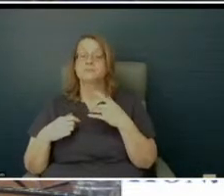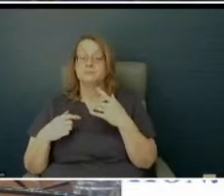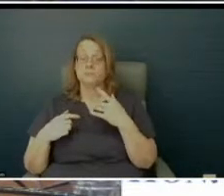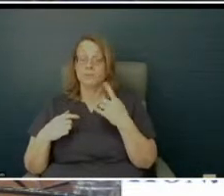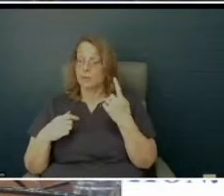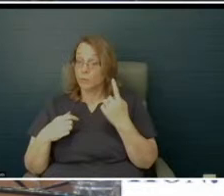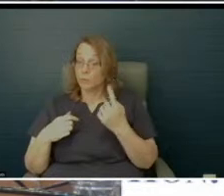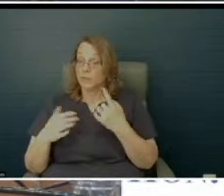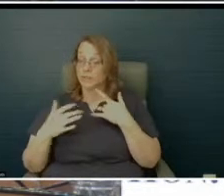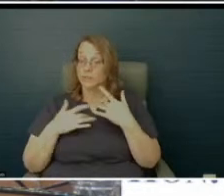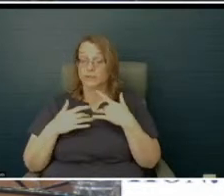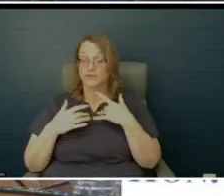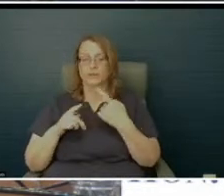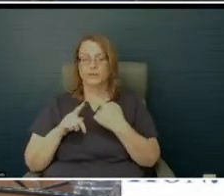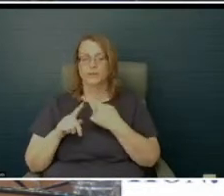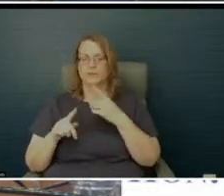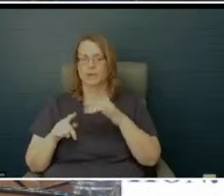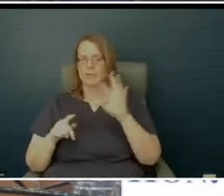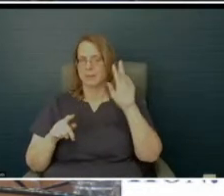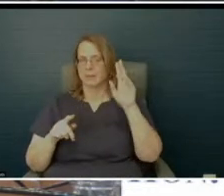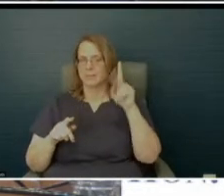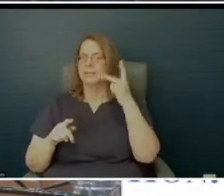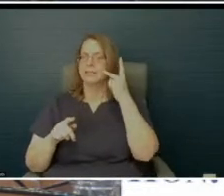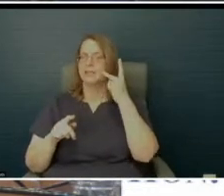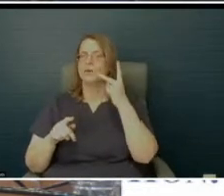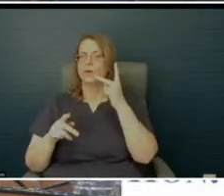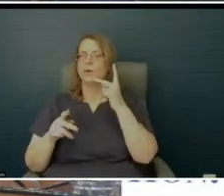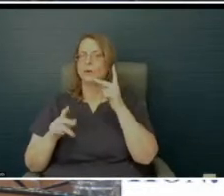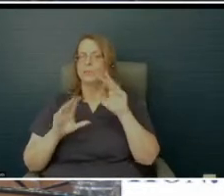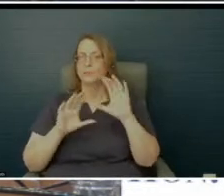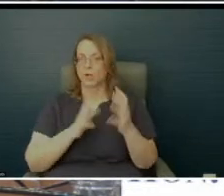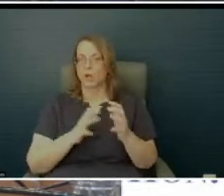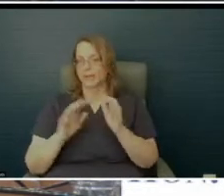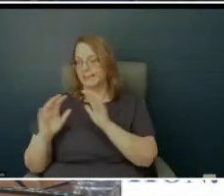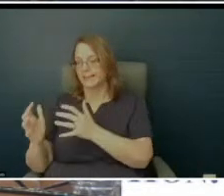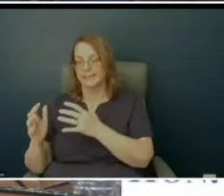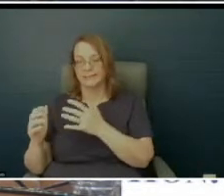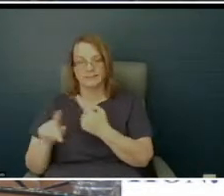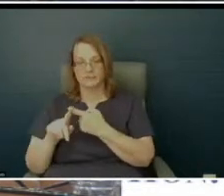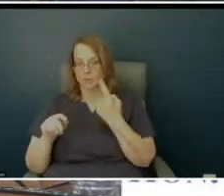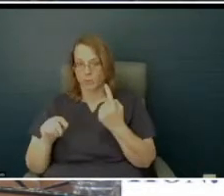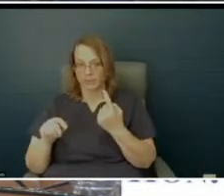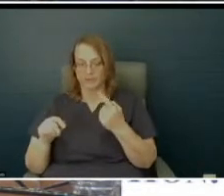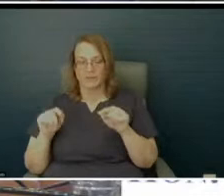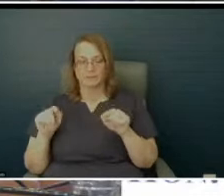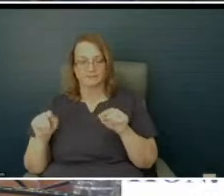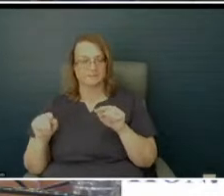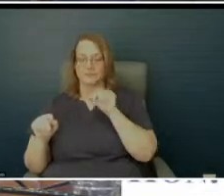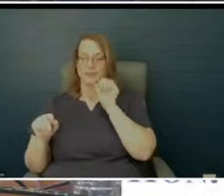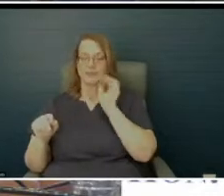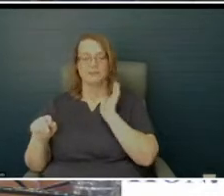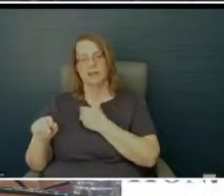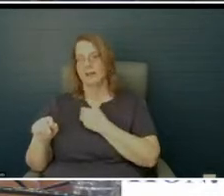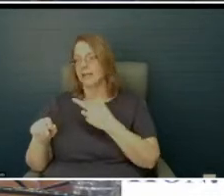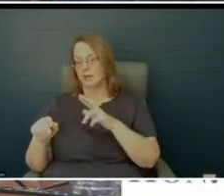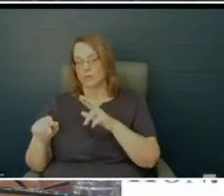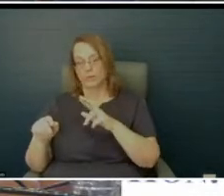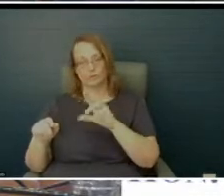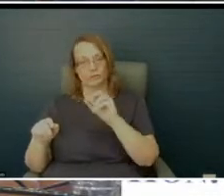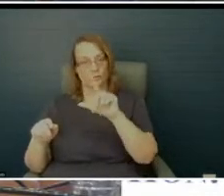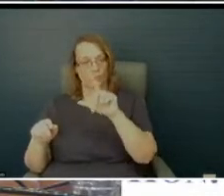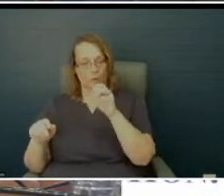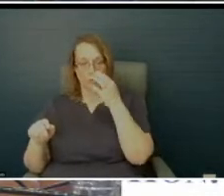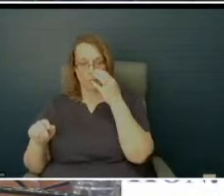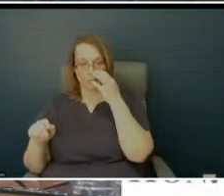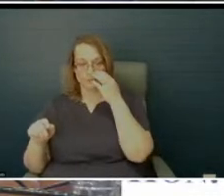a campaign or political party, and it was really not our role to function as an arm